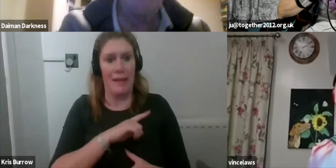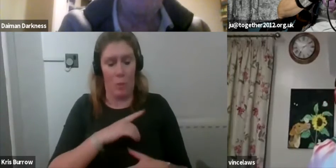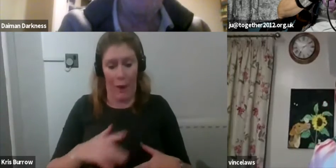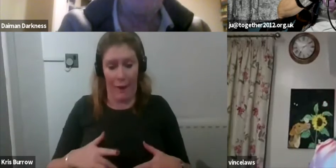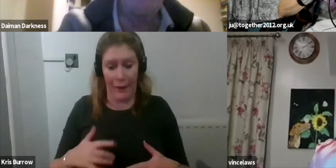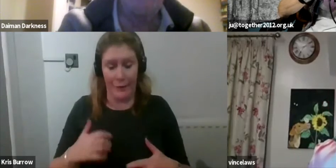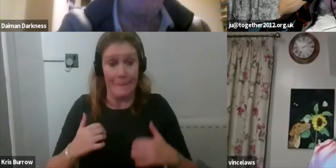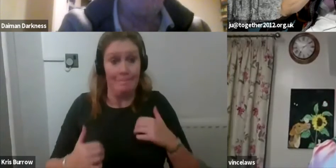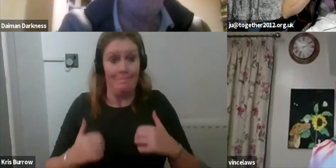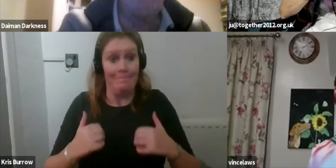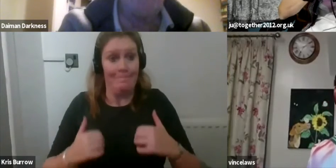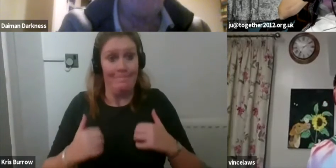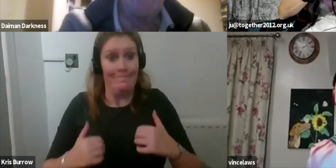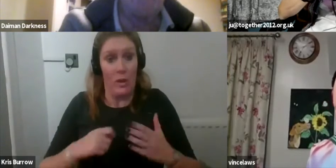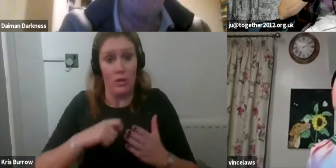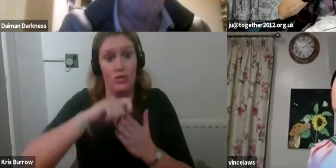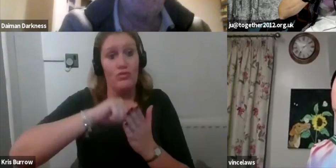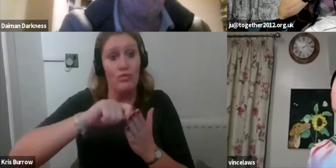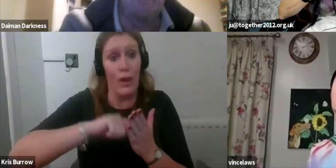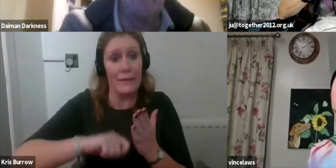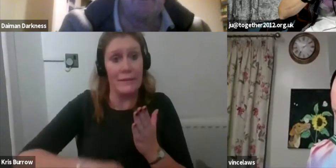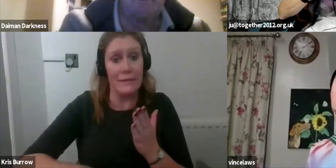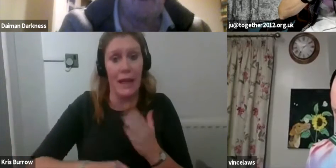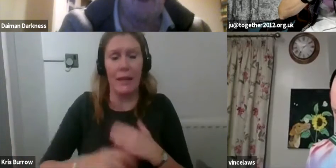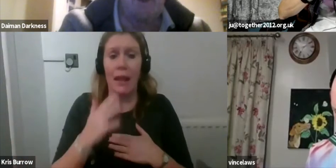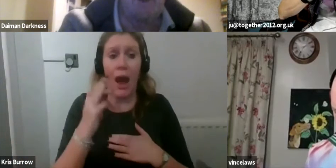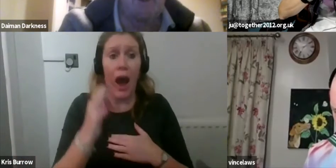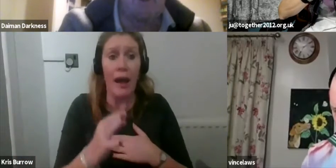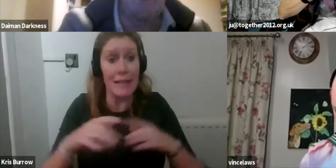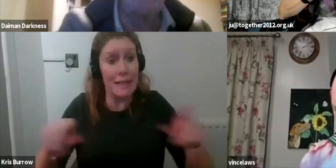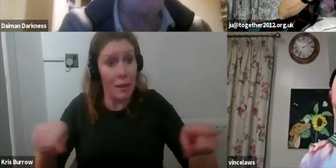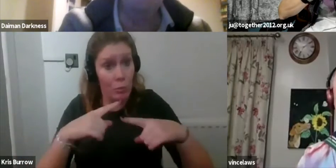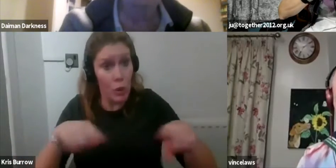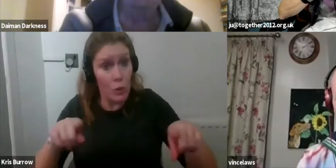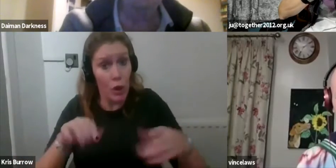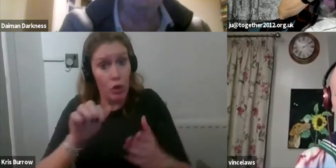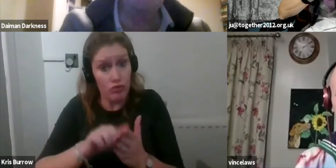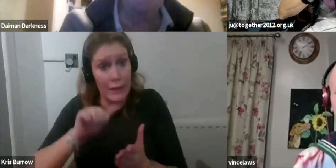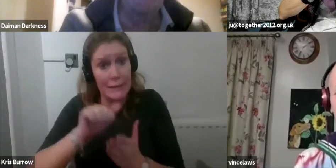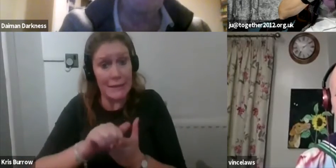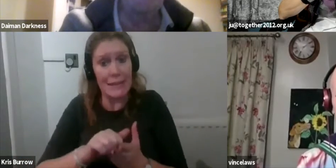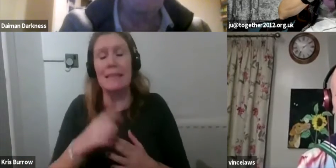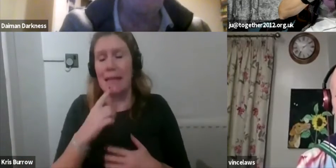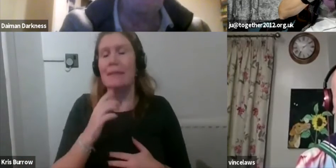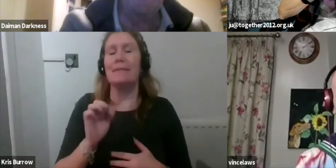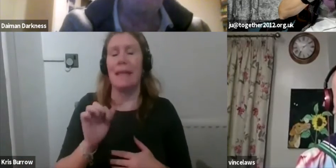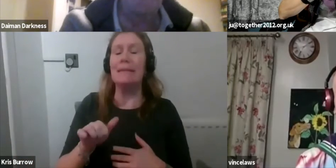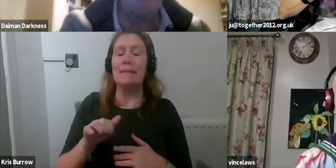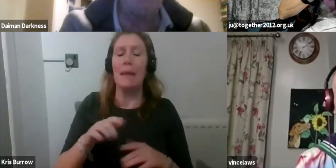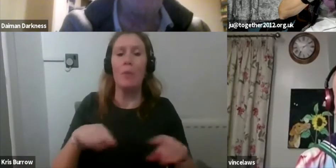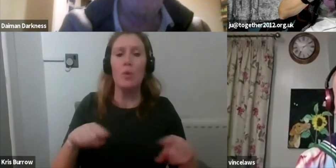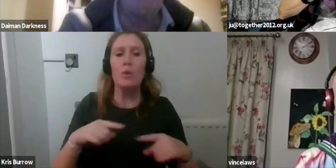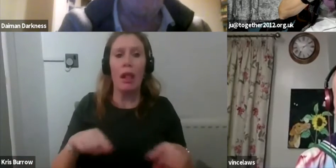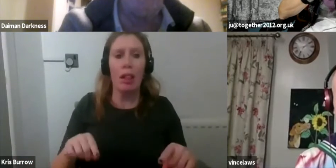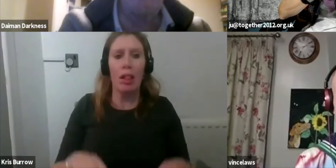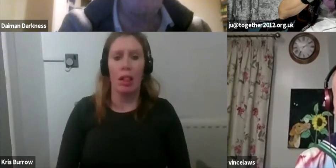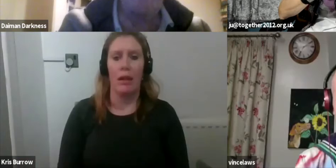me. And it's a musical, isn't it, that we're going to see from you? Yes, it is. Yes, yes. I'm